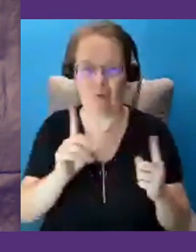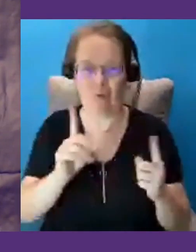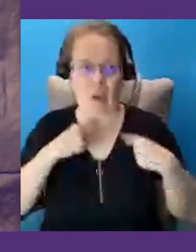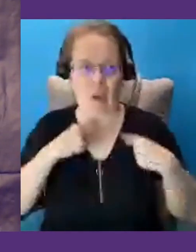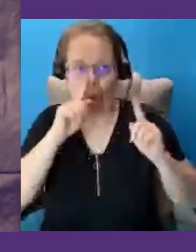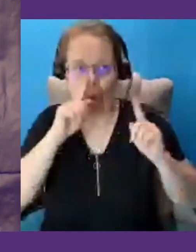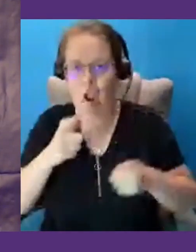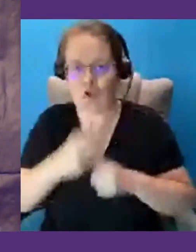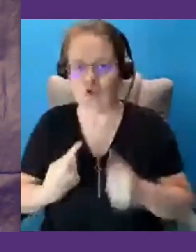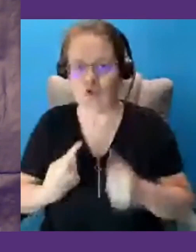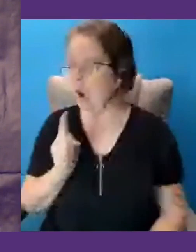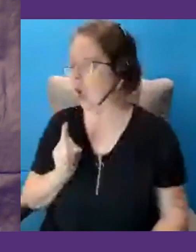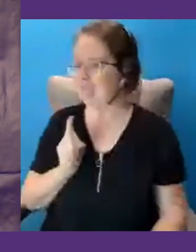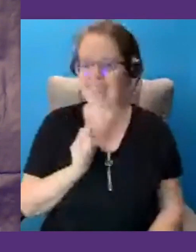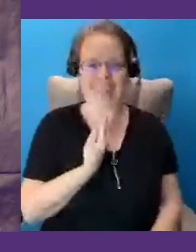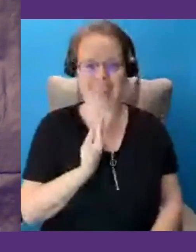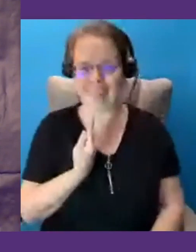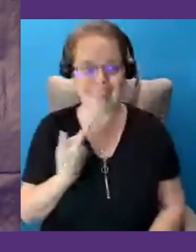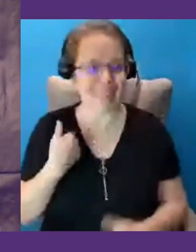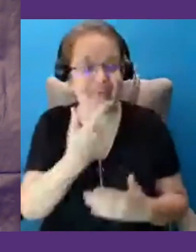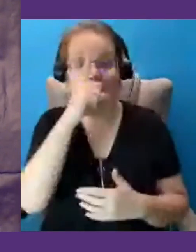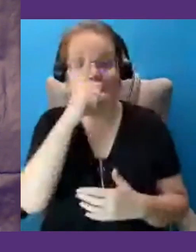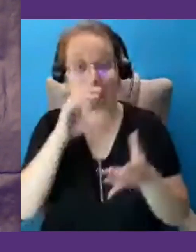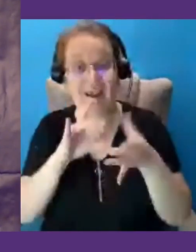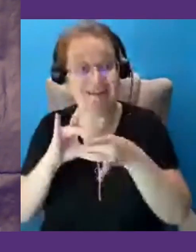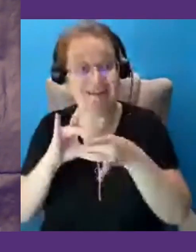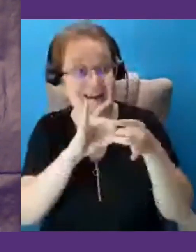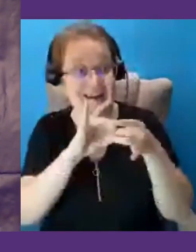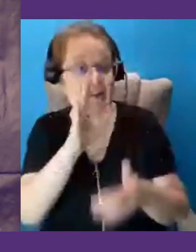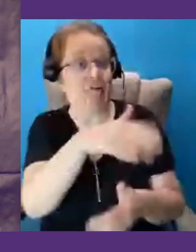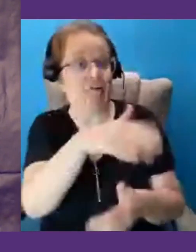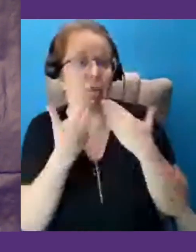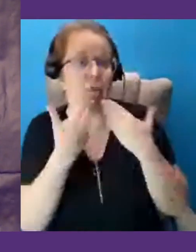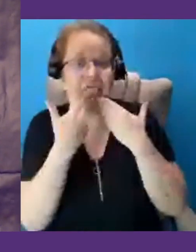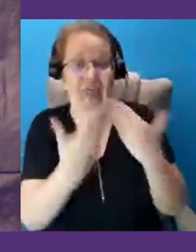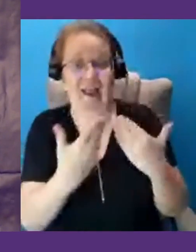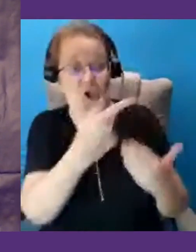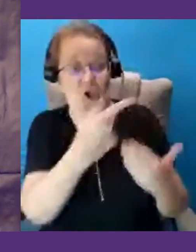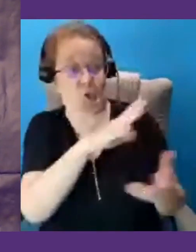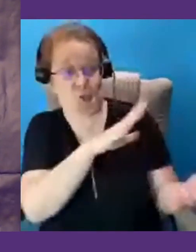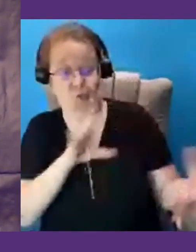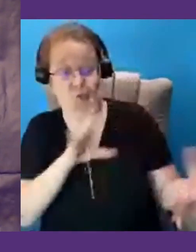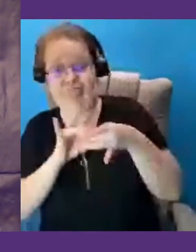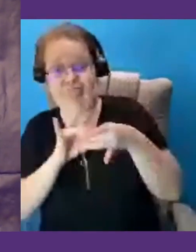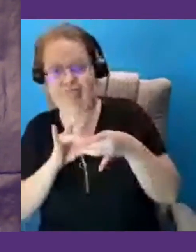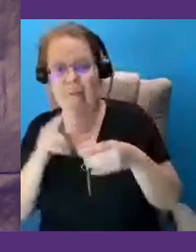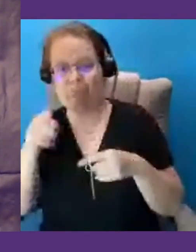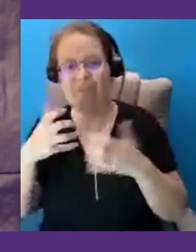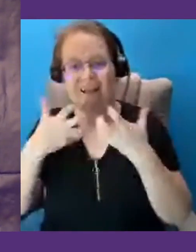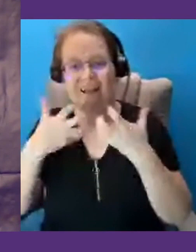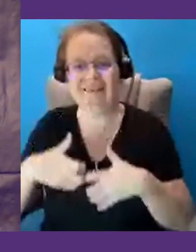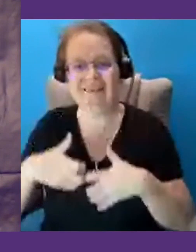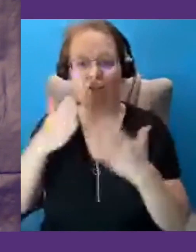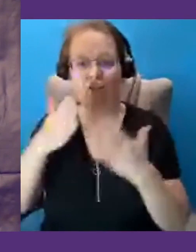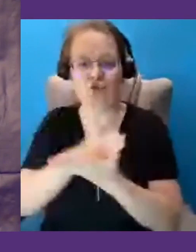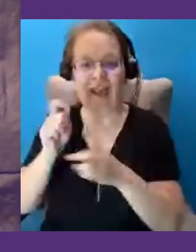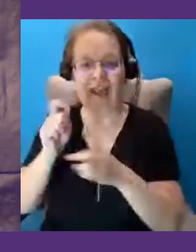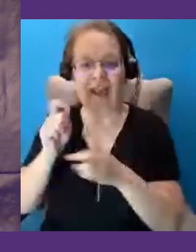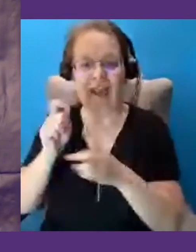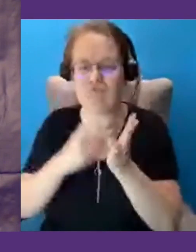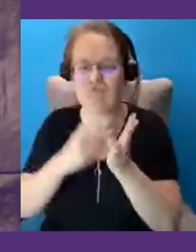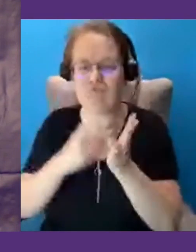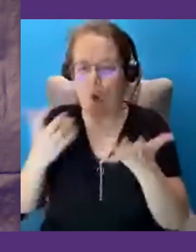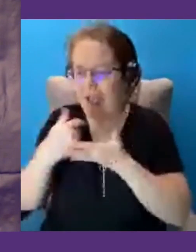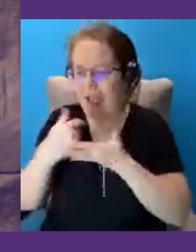thank AbilityNet for allowing us to host TechShare Pro tonight, helping us in the media industry to come together with some of